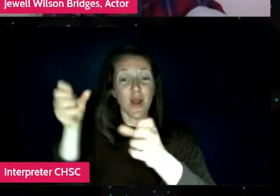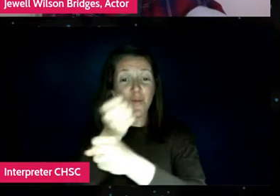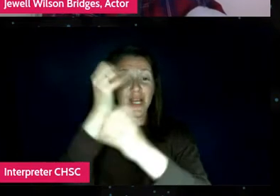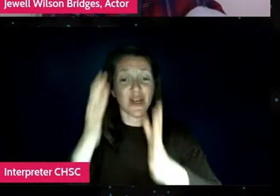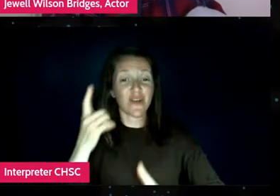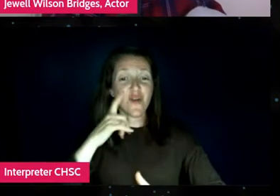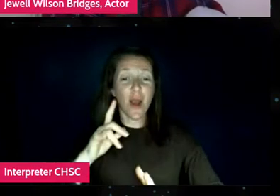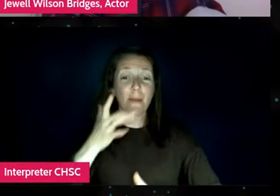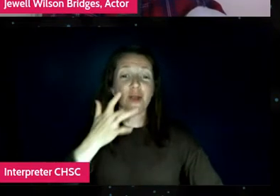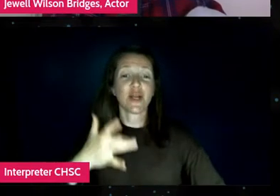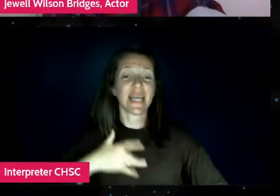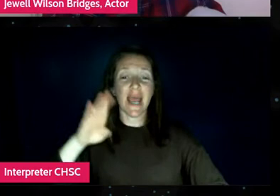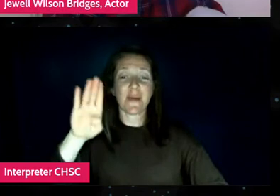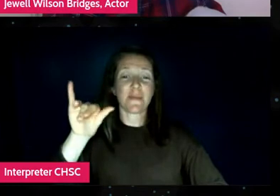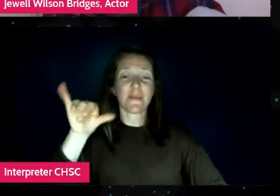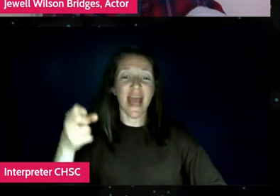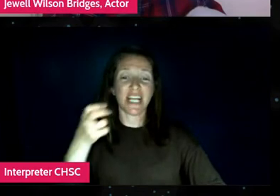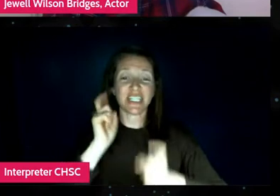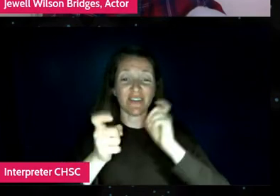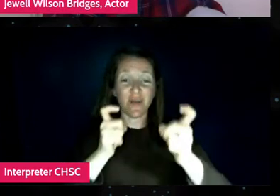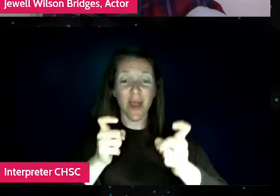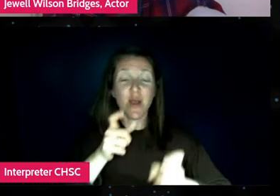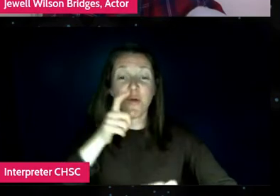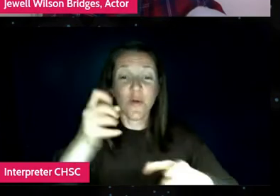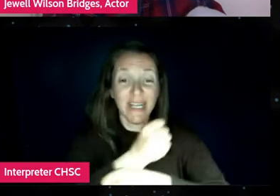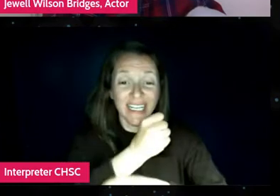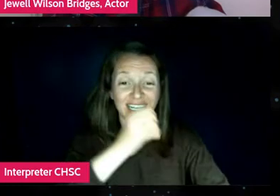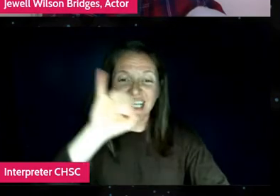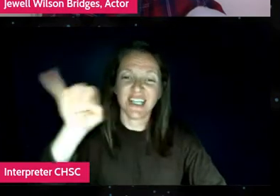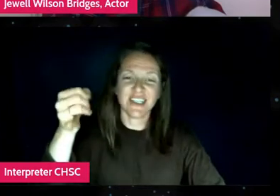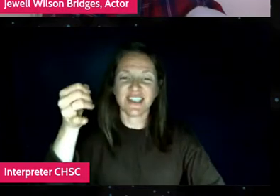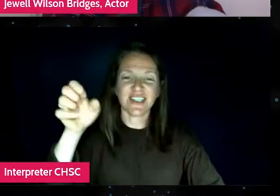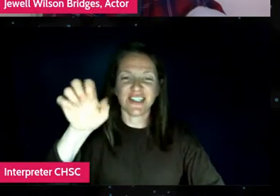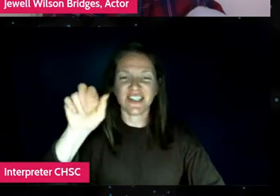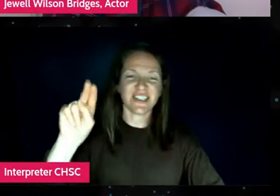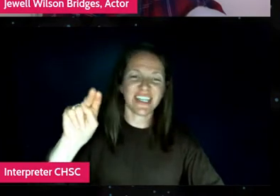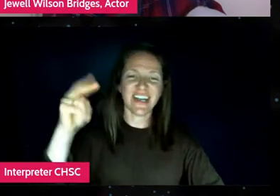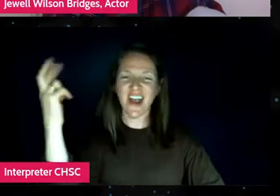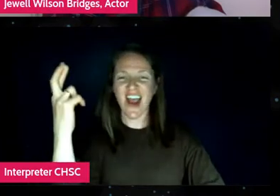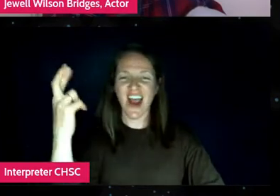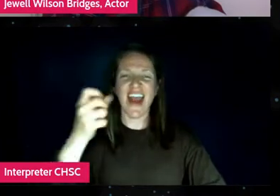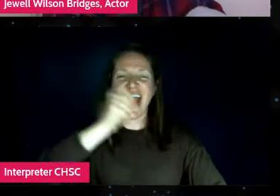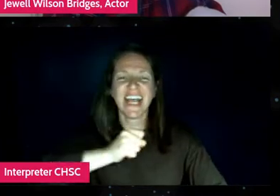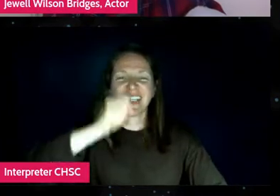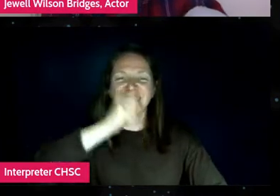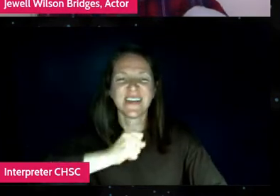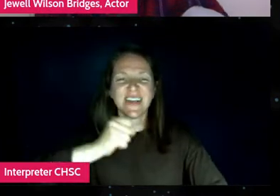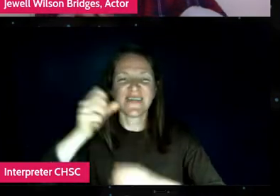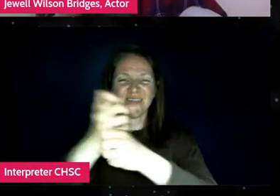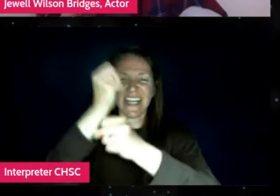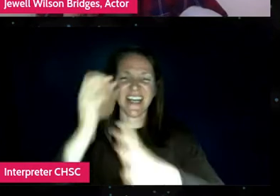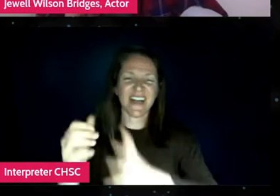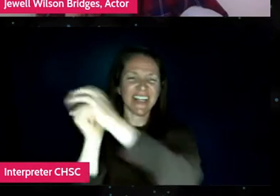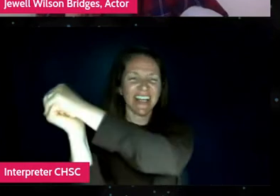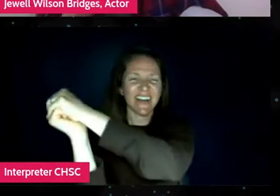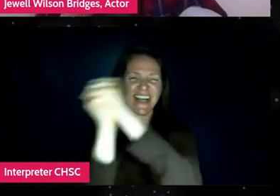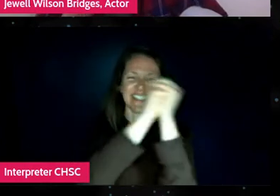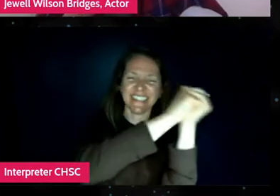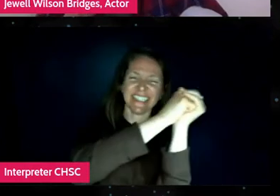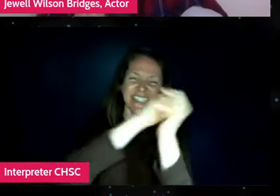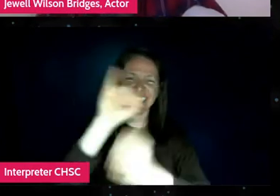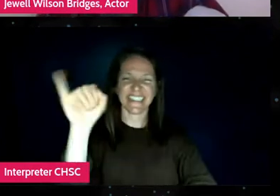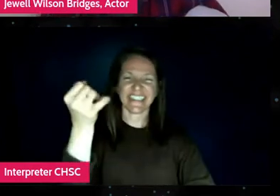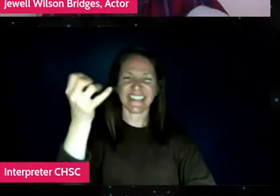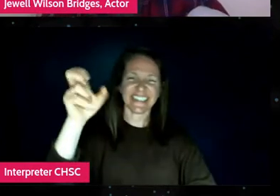birthday bash giveaway. And Jean R. is the ice cream winner. Congratulations, Jean. Yay!